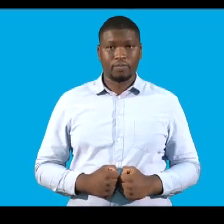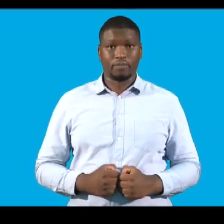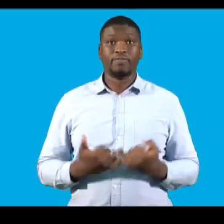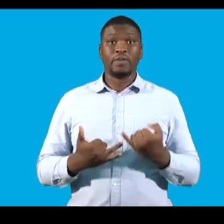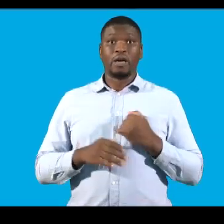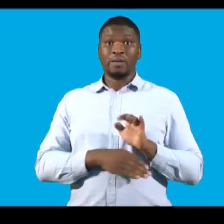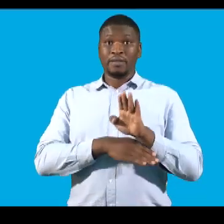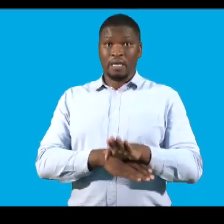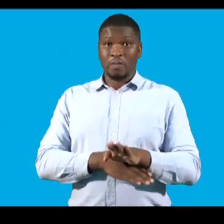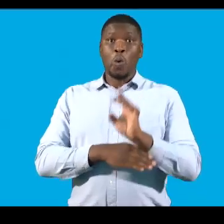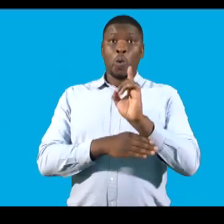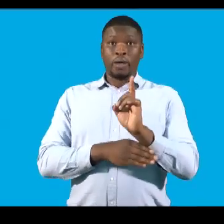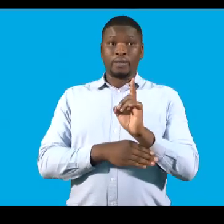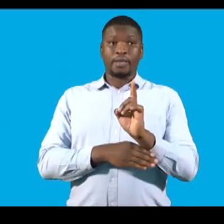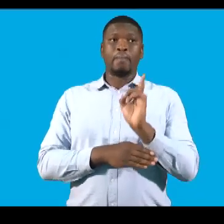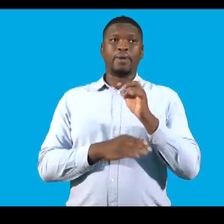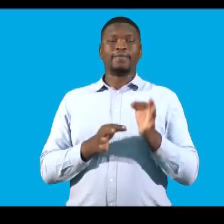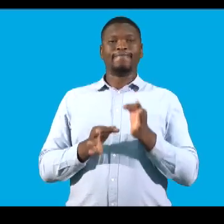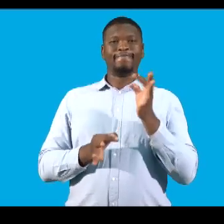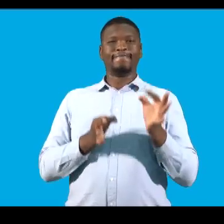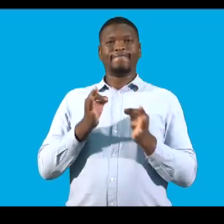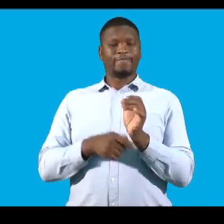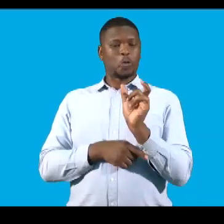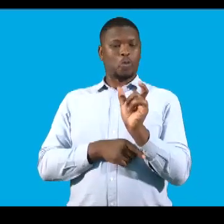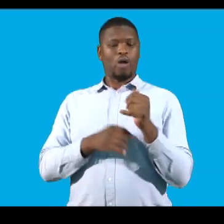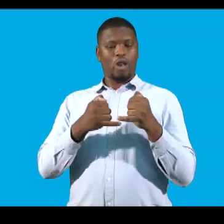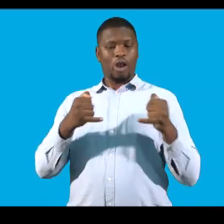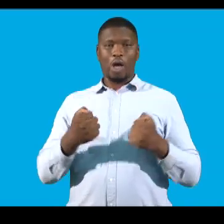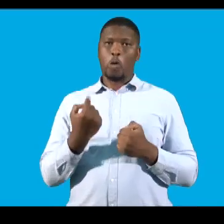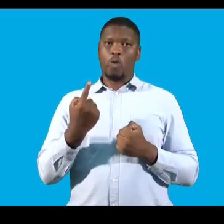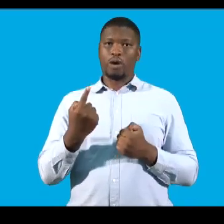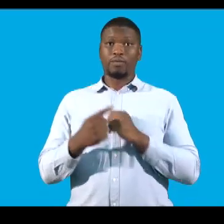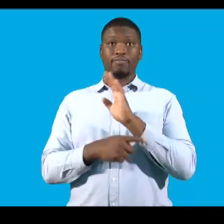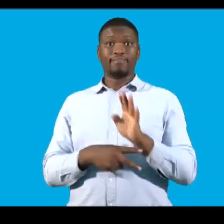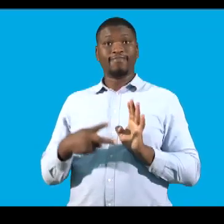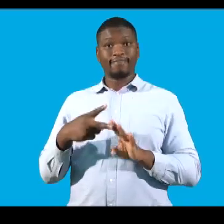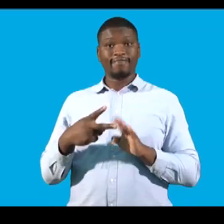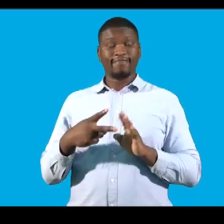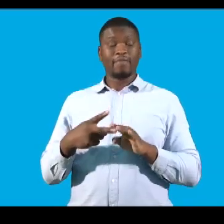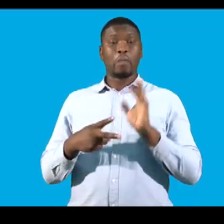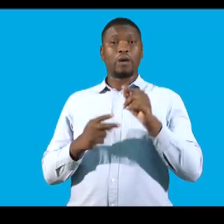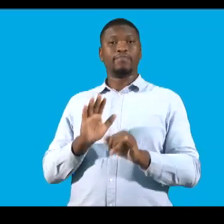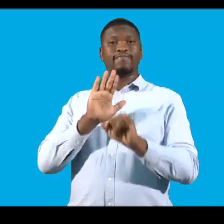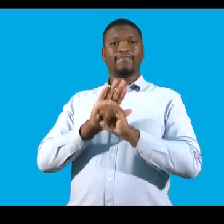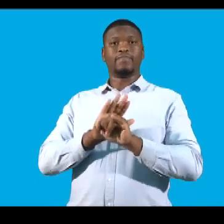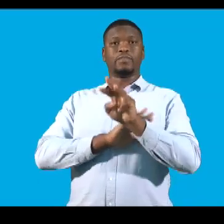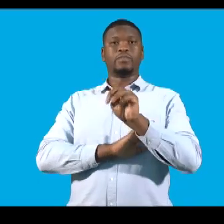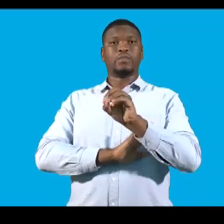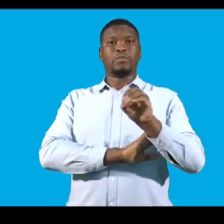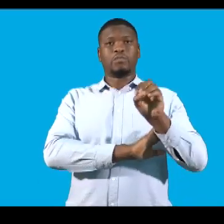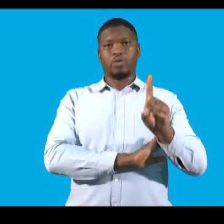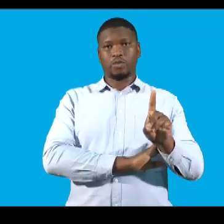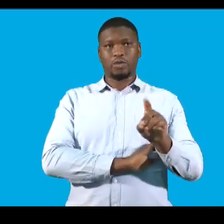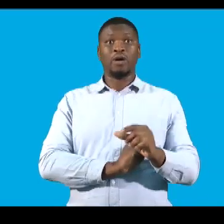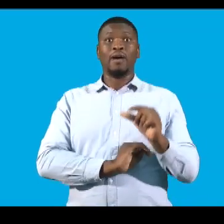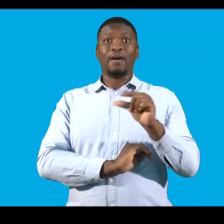So, step 1 would be to analyze the words in line 1 and to identify the mood. Glee,